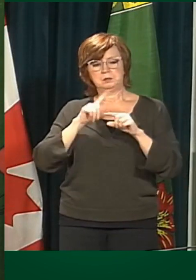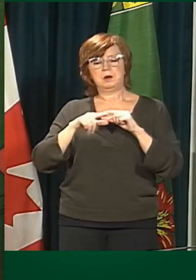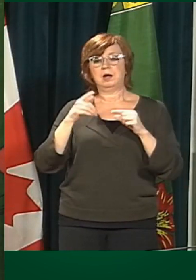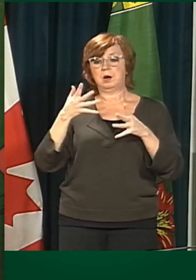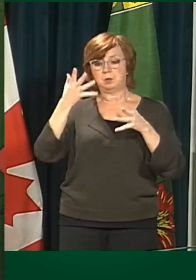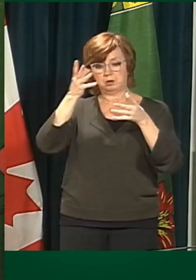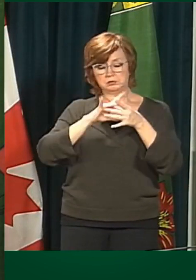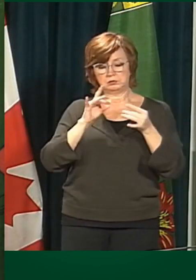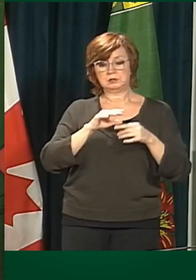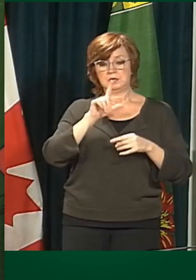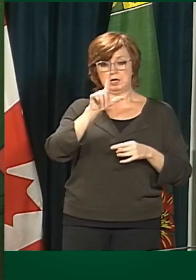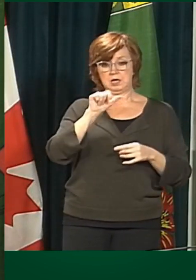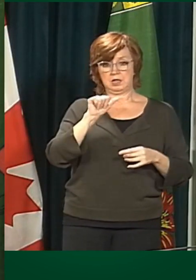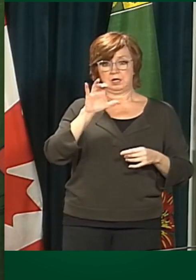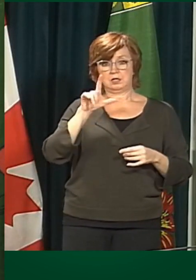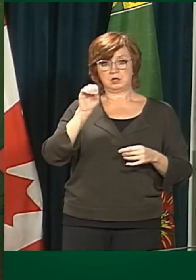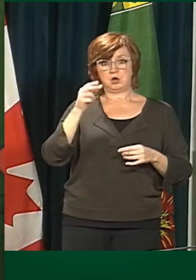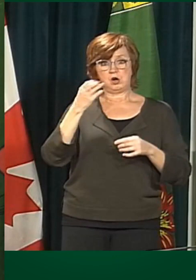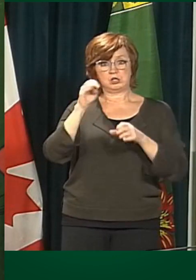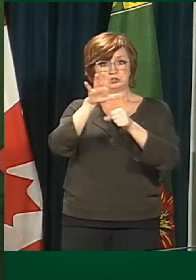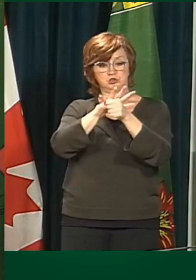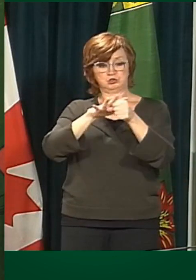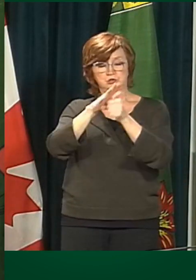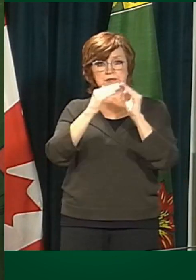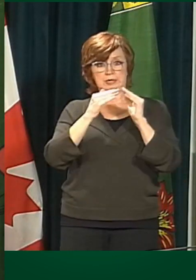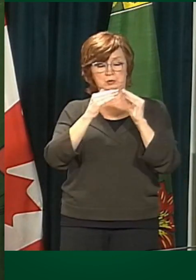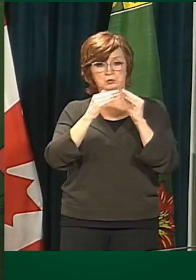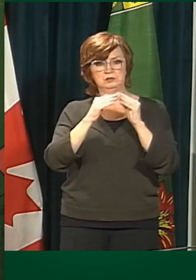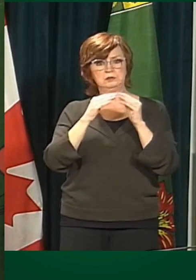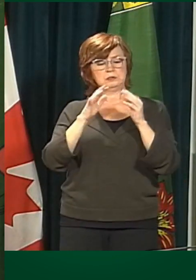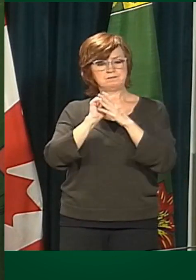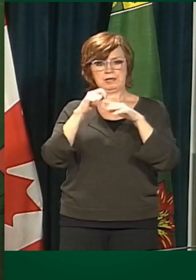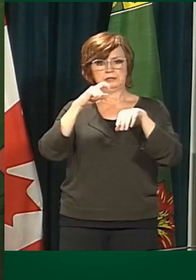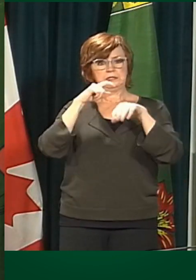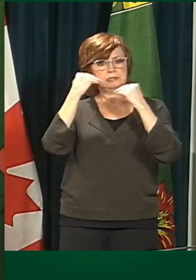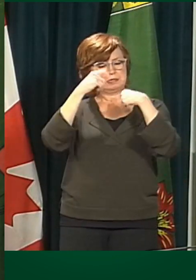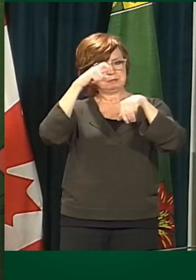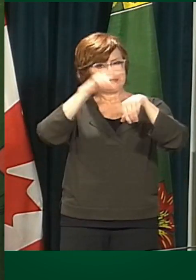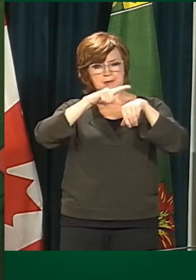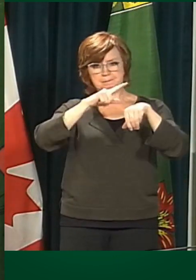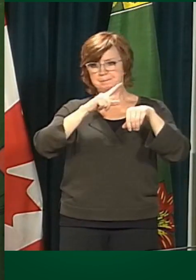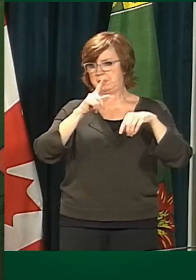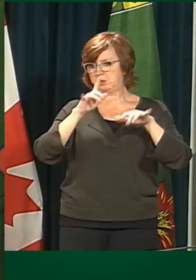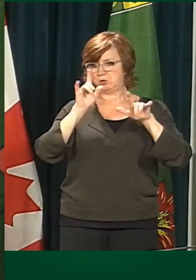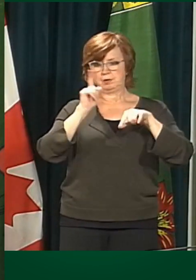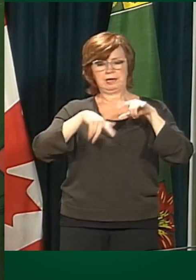curfew, and if you could comment on if curfews are effective in trying to contain an outbreak.